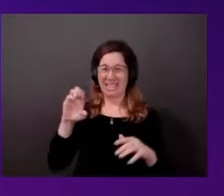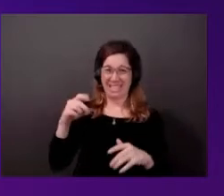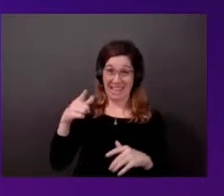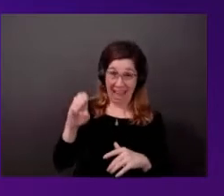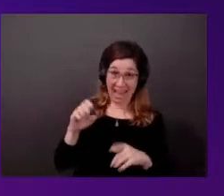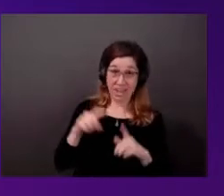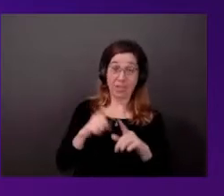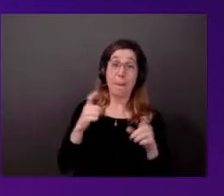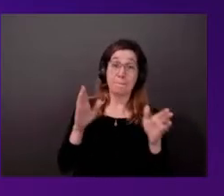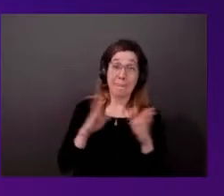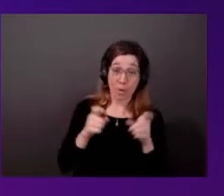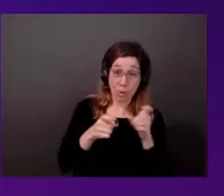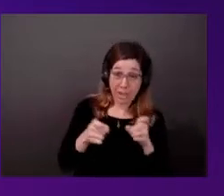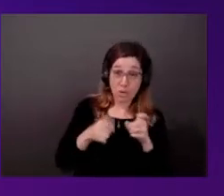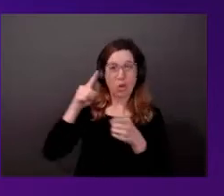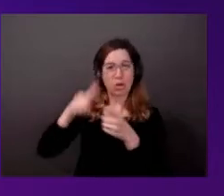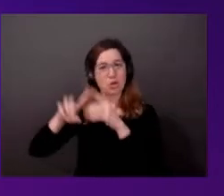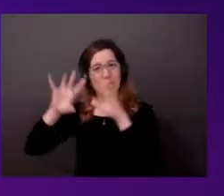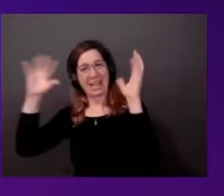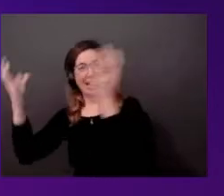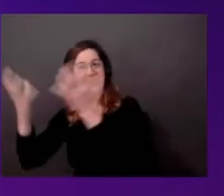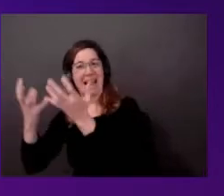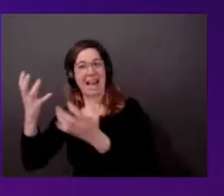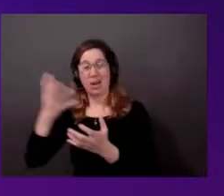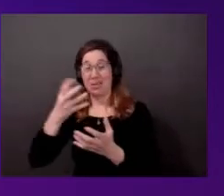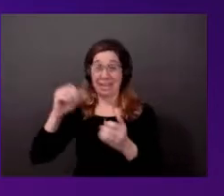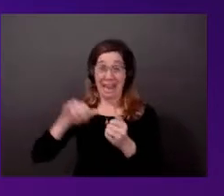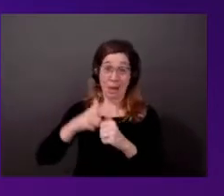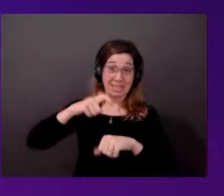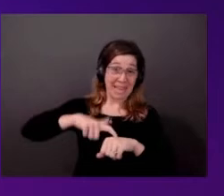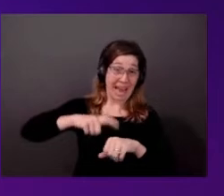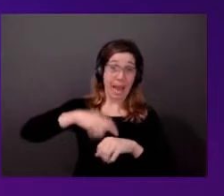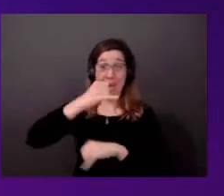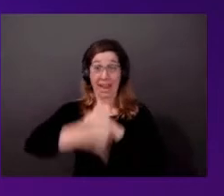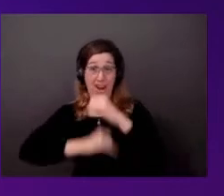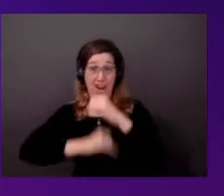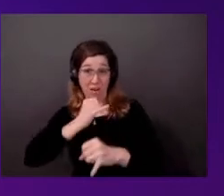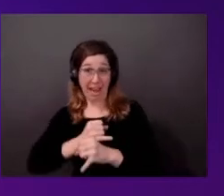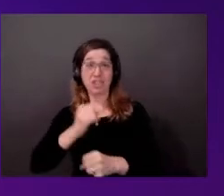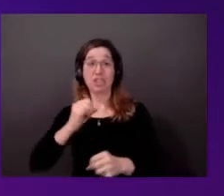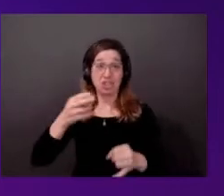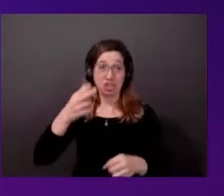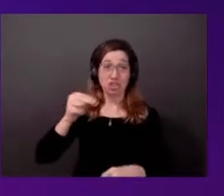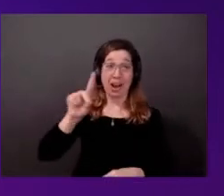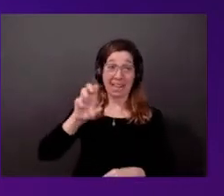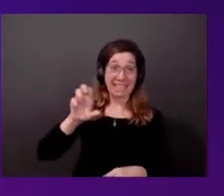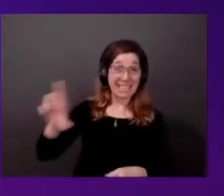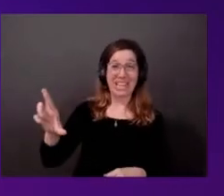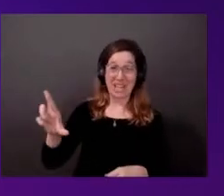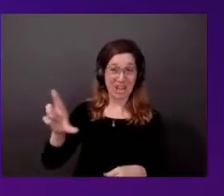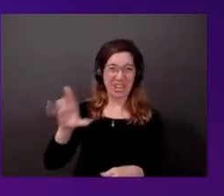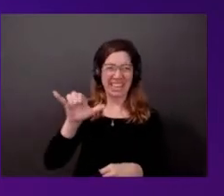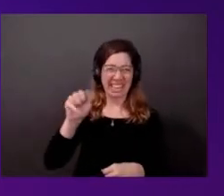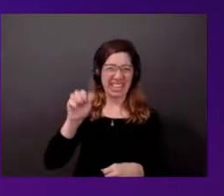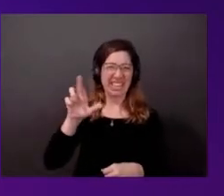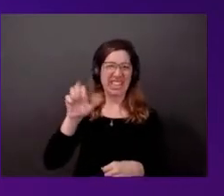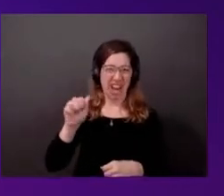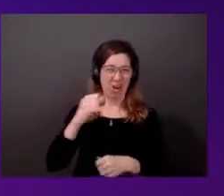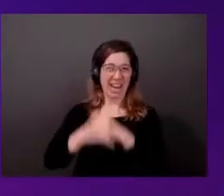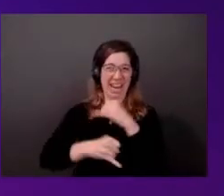to the cloud, and how Tyman International, Yara International, and John Deere used AWS IoT to build connected